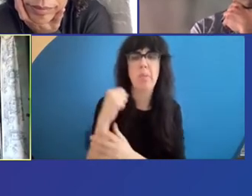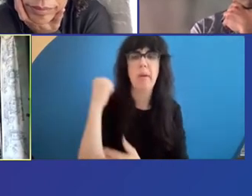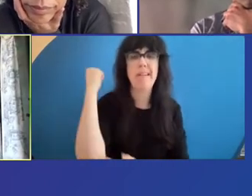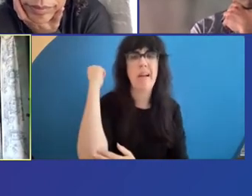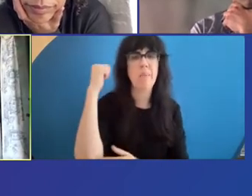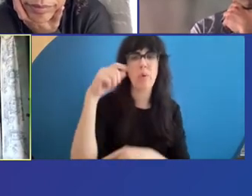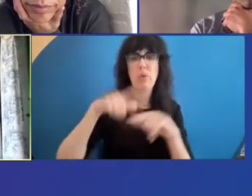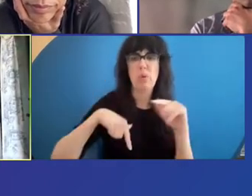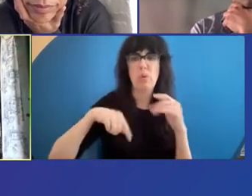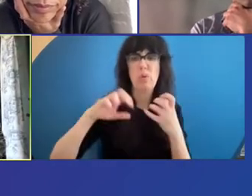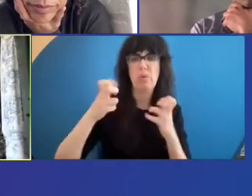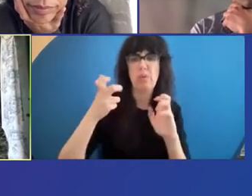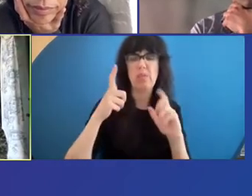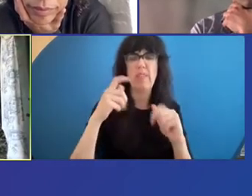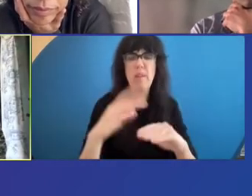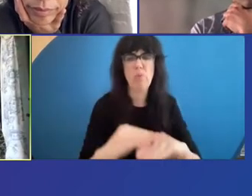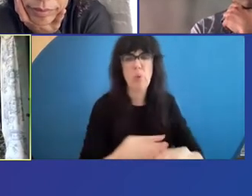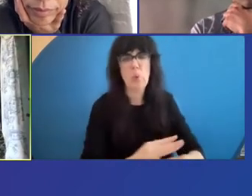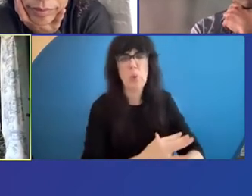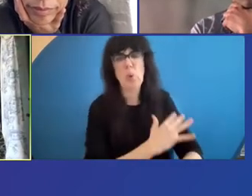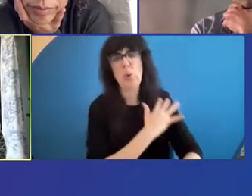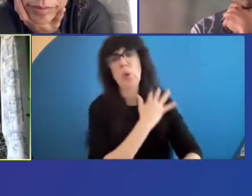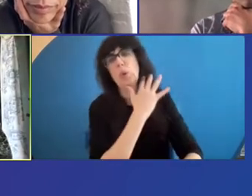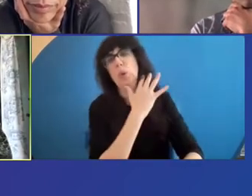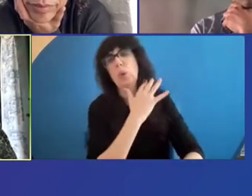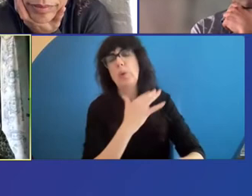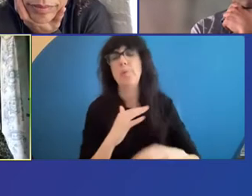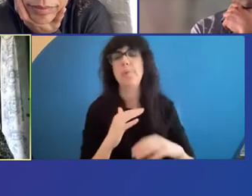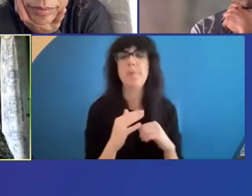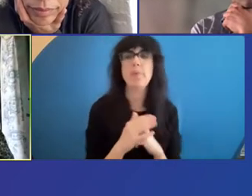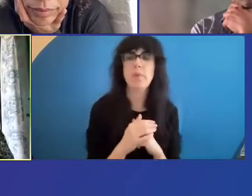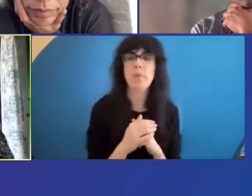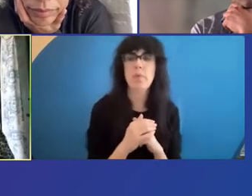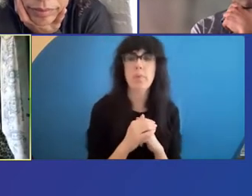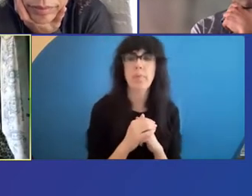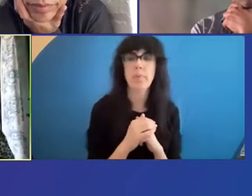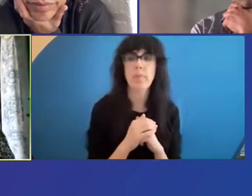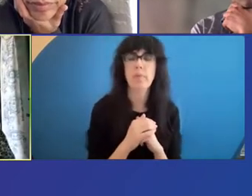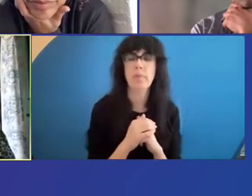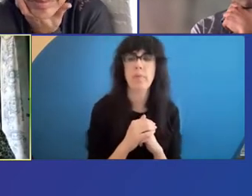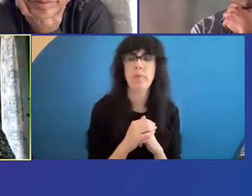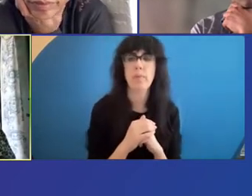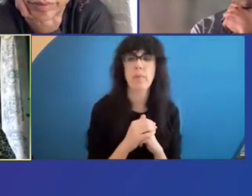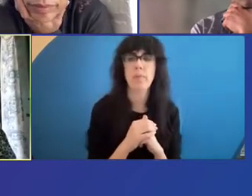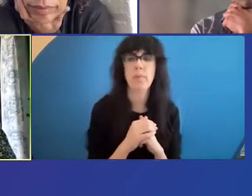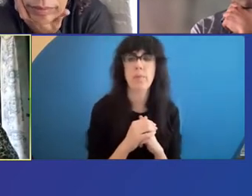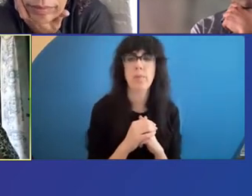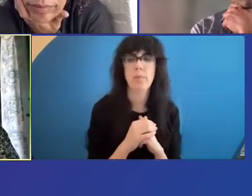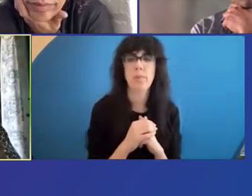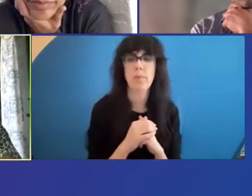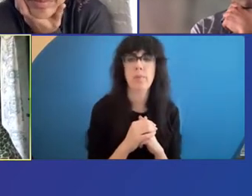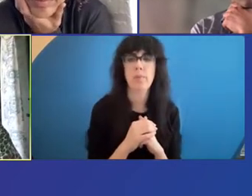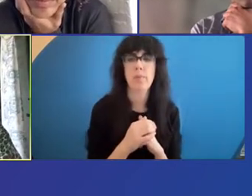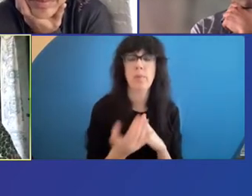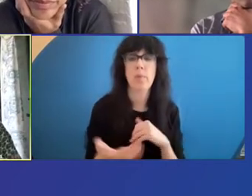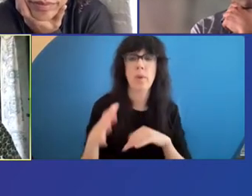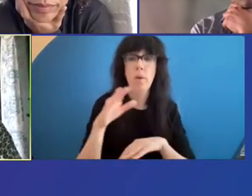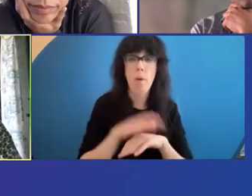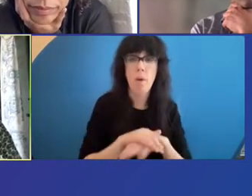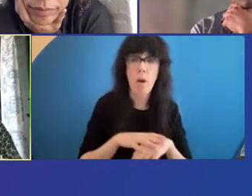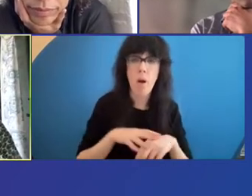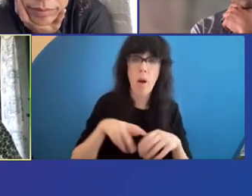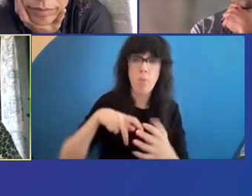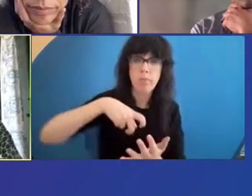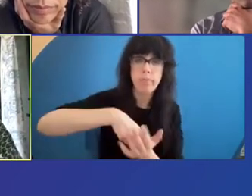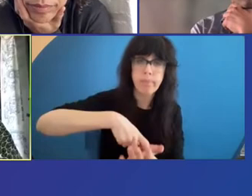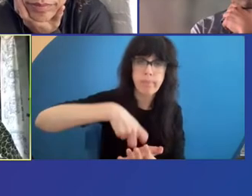It just, like, it radiated up through my shoulder. And I, on my hands and knees, putting